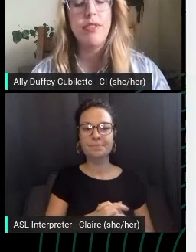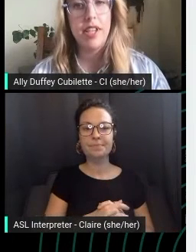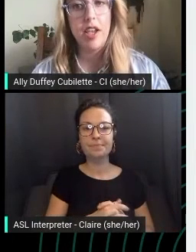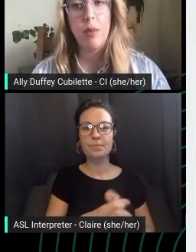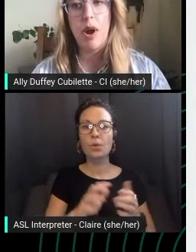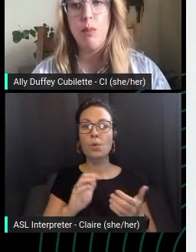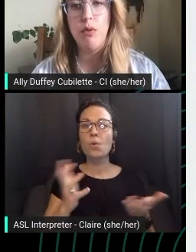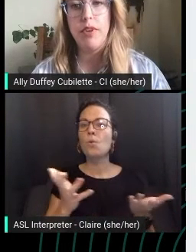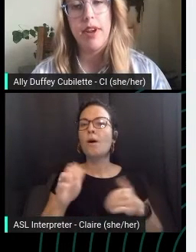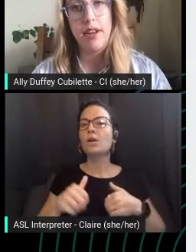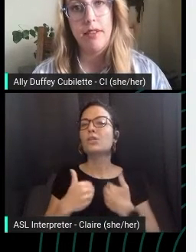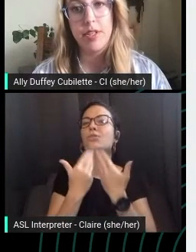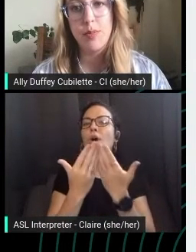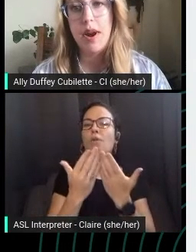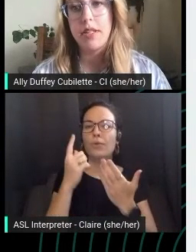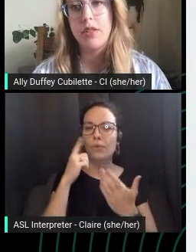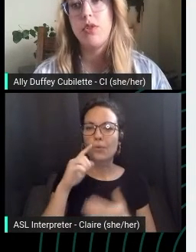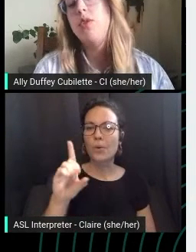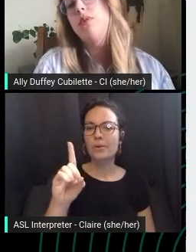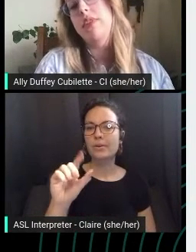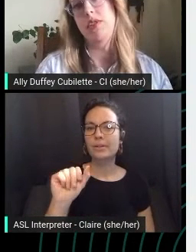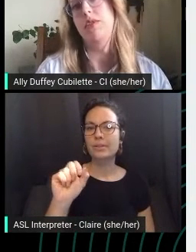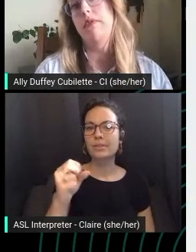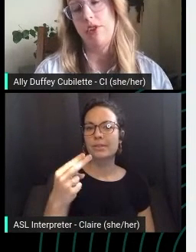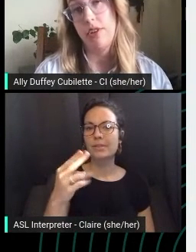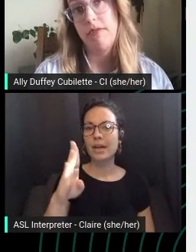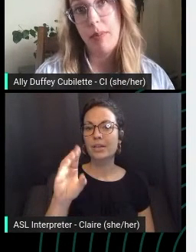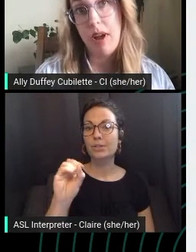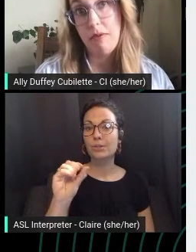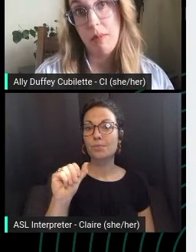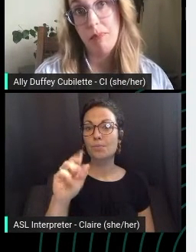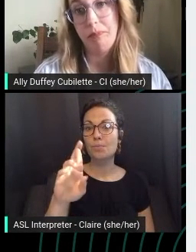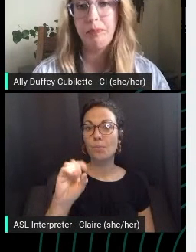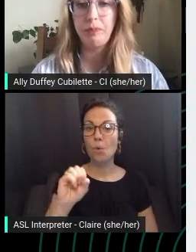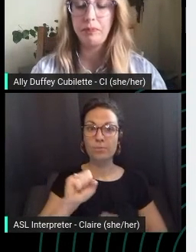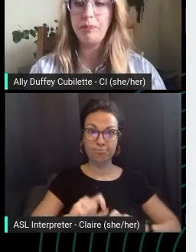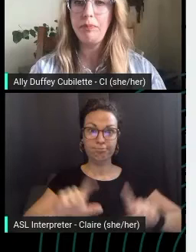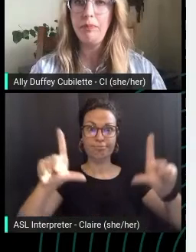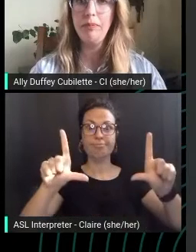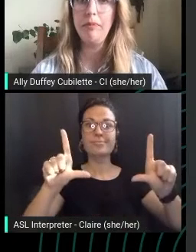how to start thinking about moving your analytics practice to this new version of the platform.